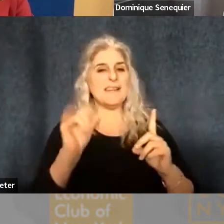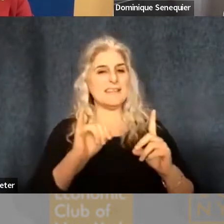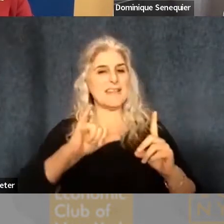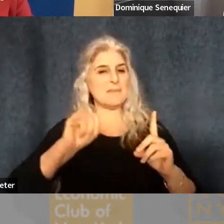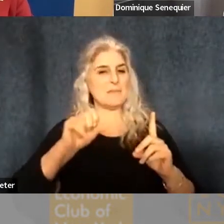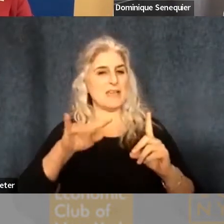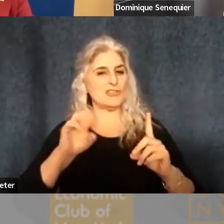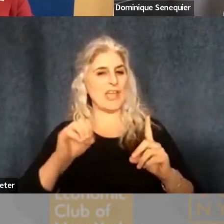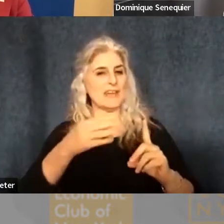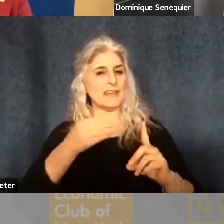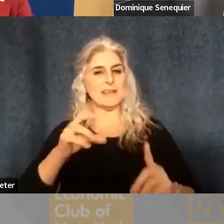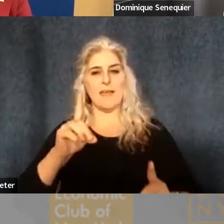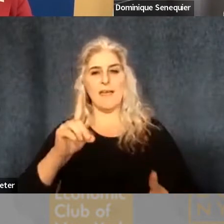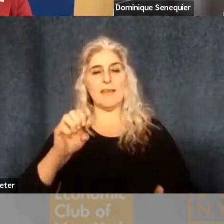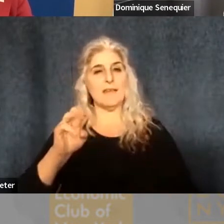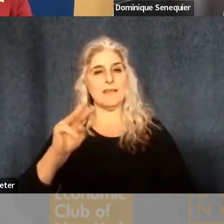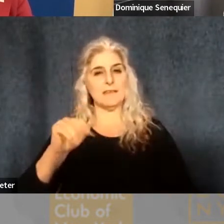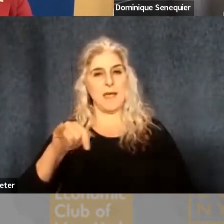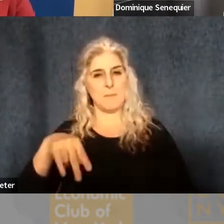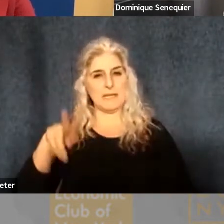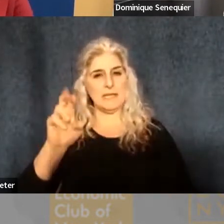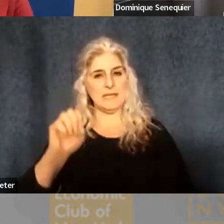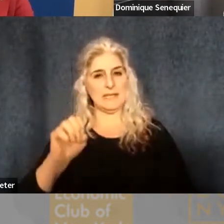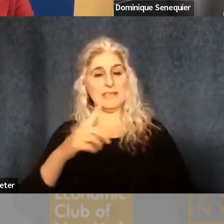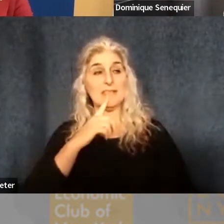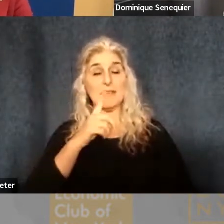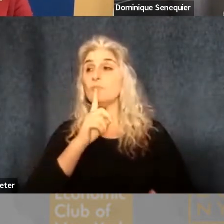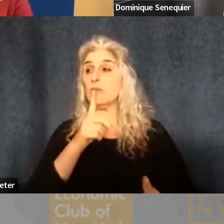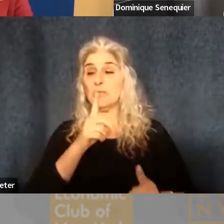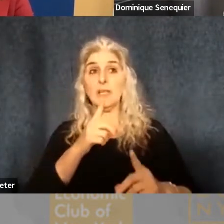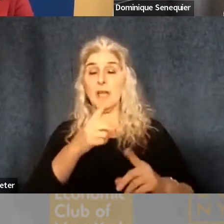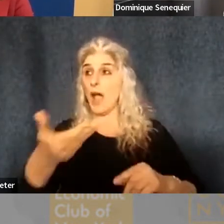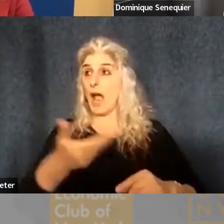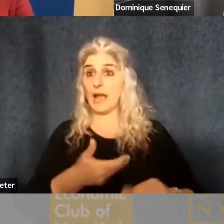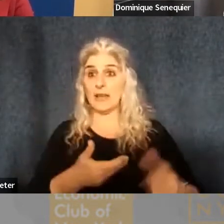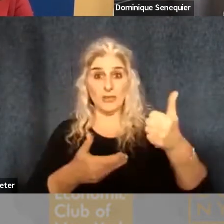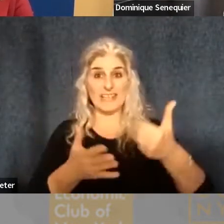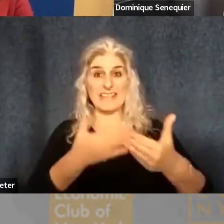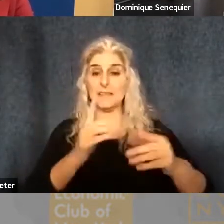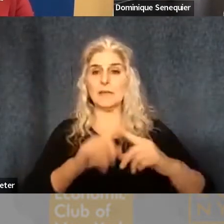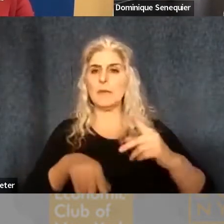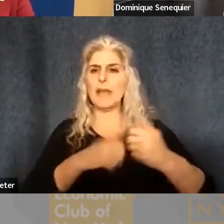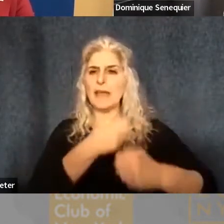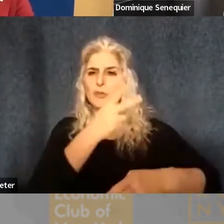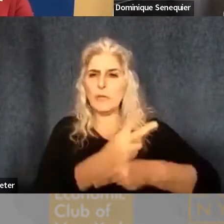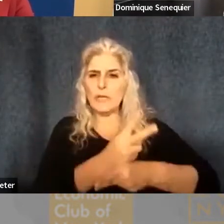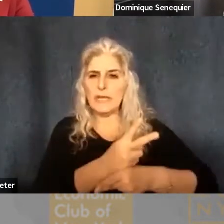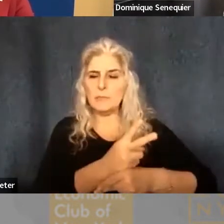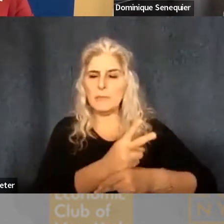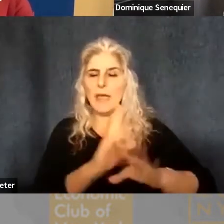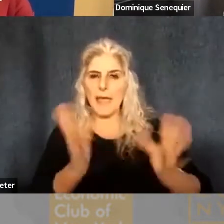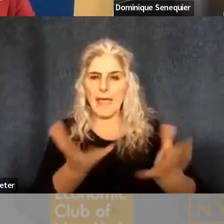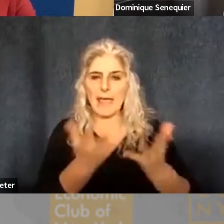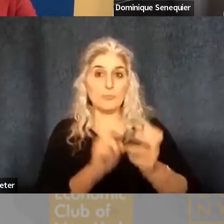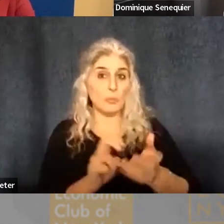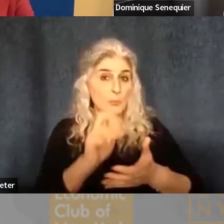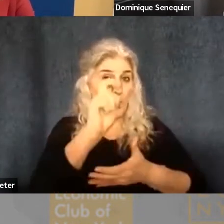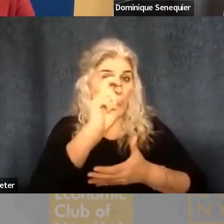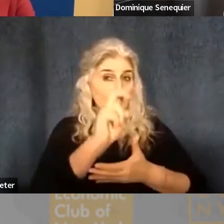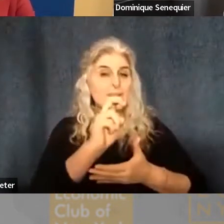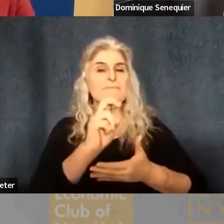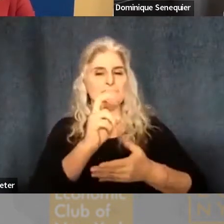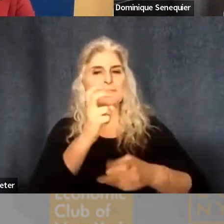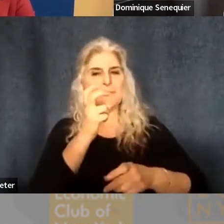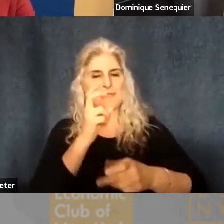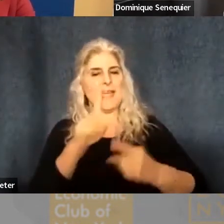to, is really the retention and the promotion aspect of it, because that's where really, you know, a lot of women start dropping off. And so